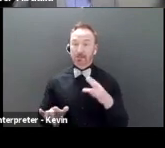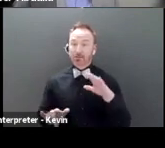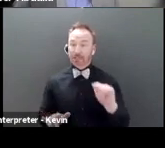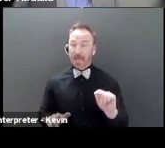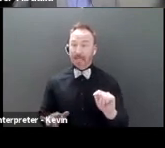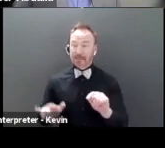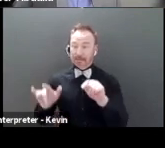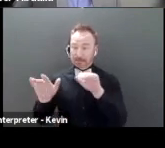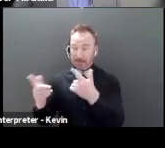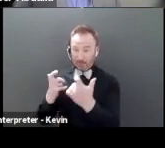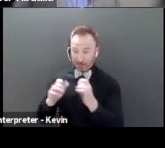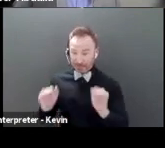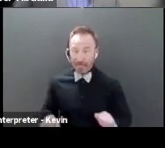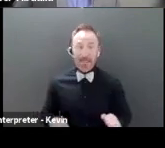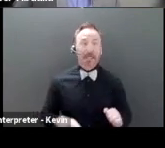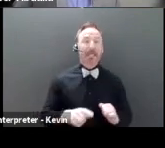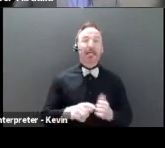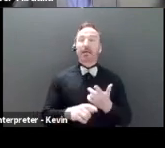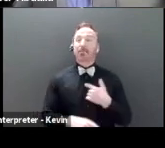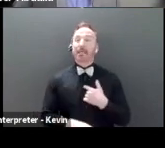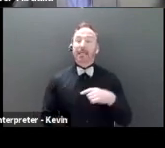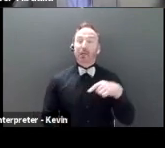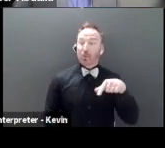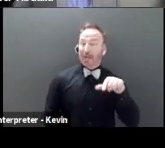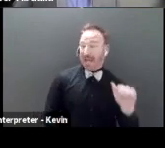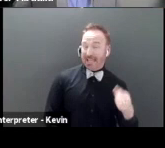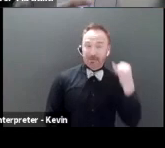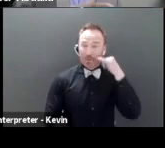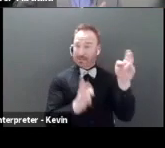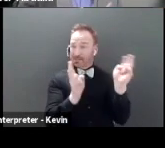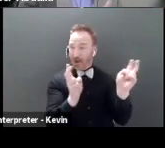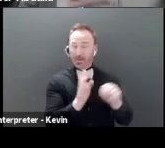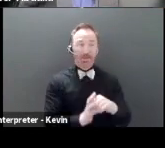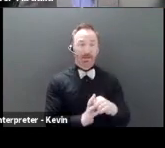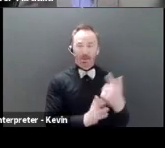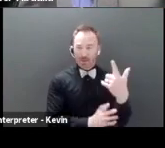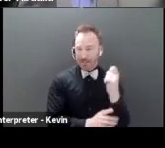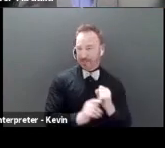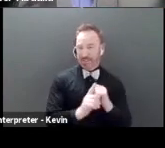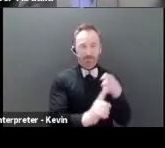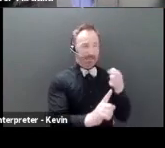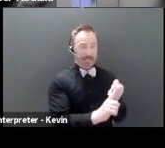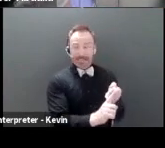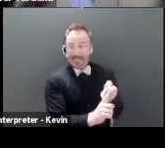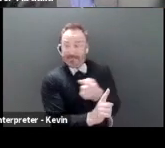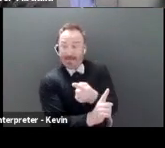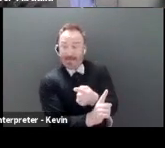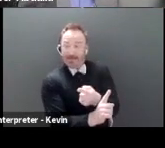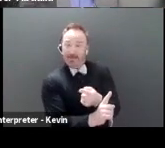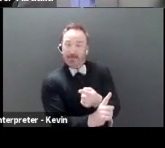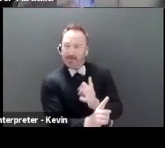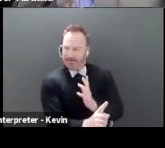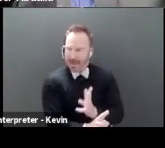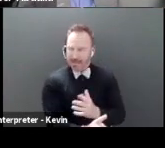to deviate a little bit in the Q&A if someone has a topic or a question where something that has been said sparks